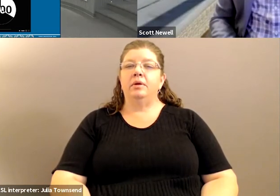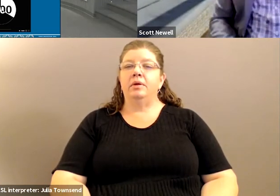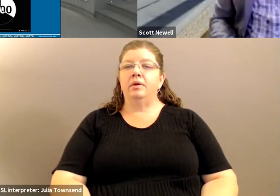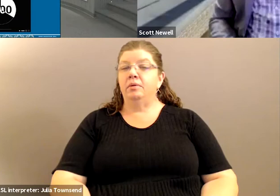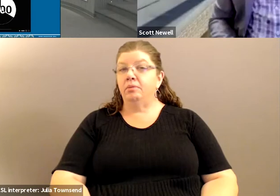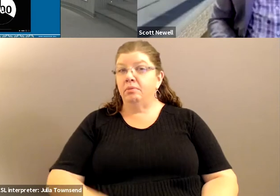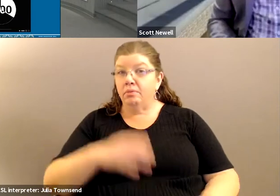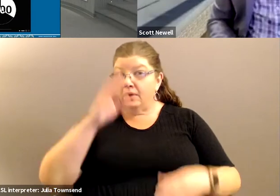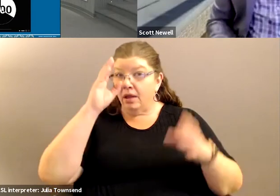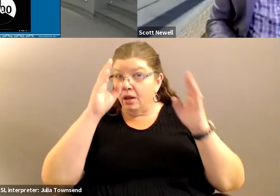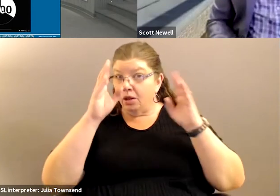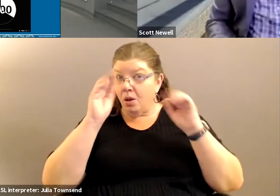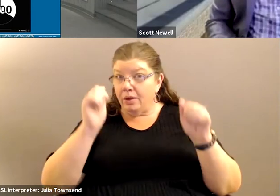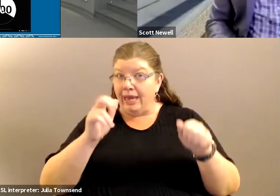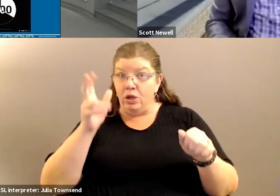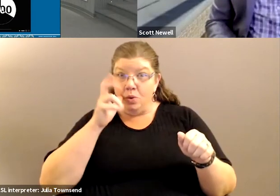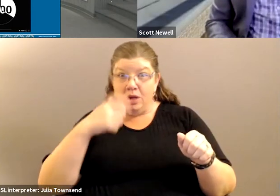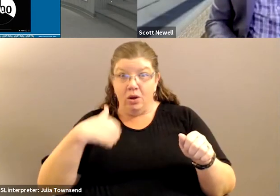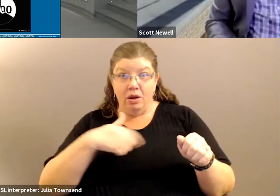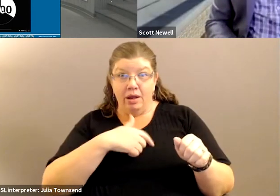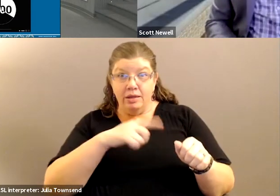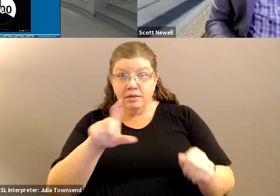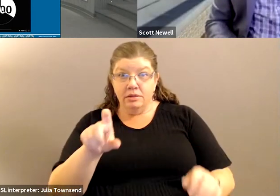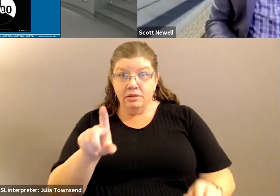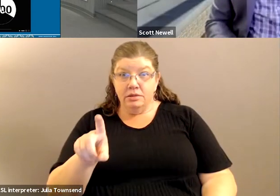hello can we hear can you hear us